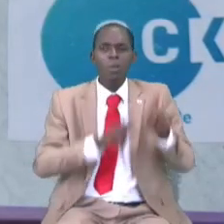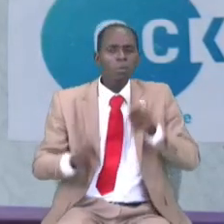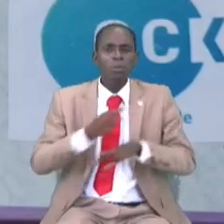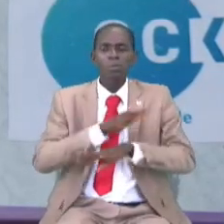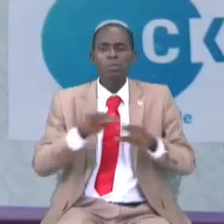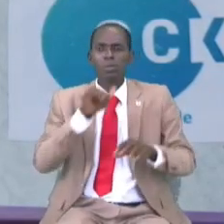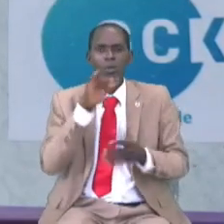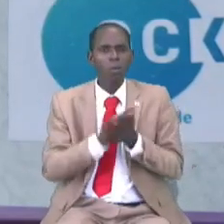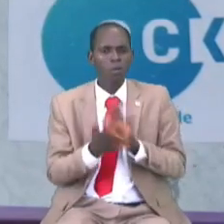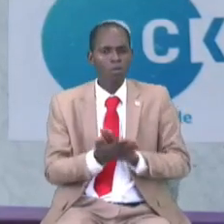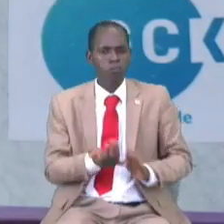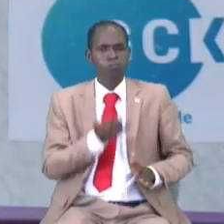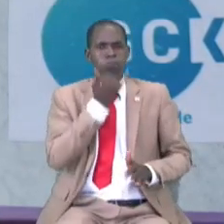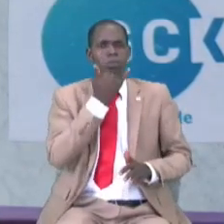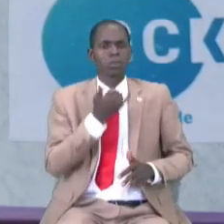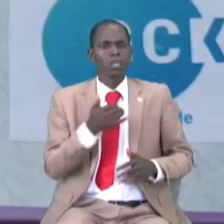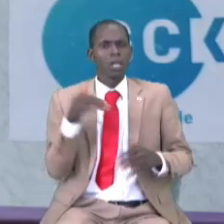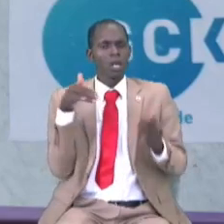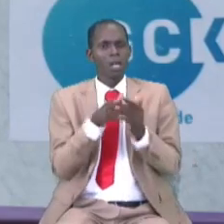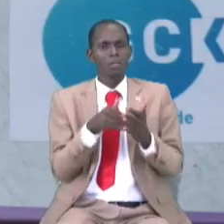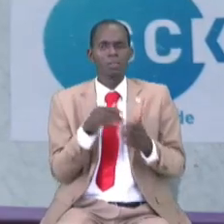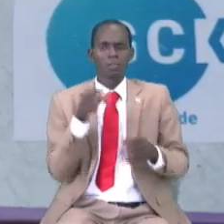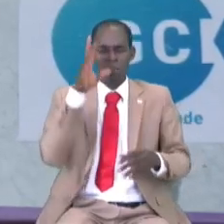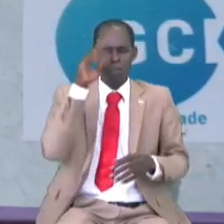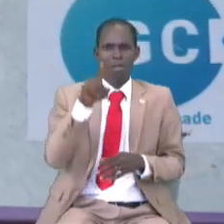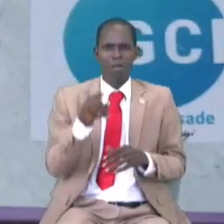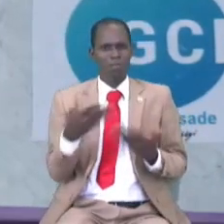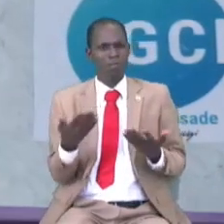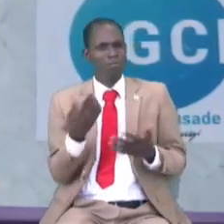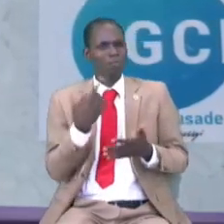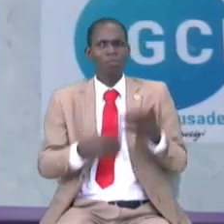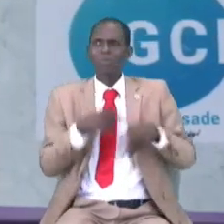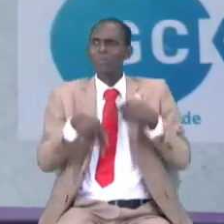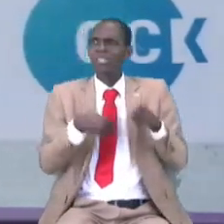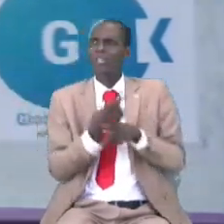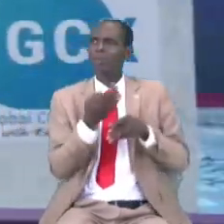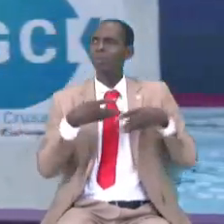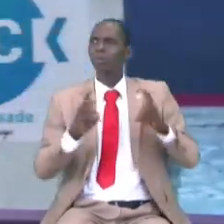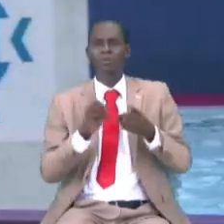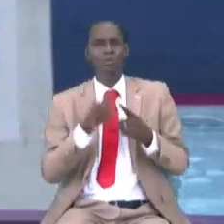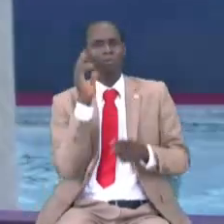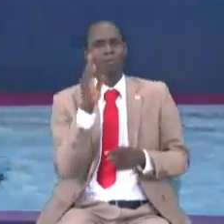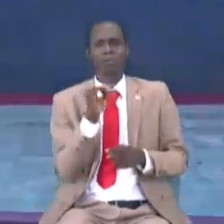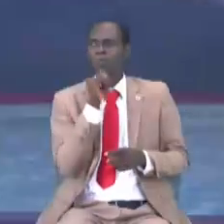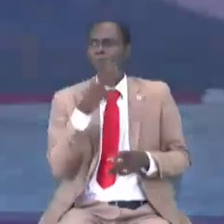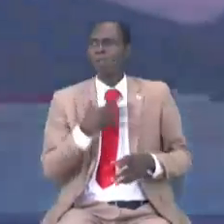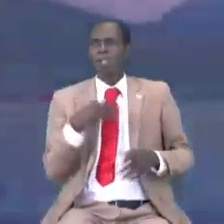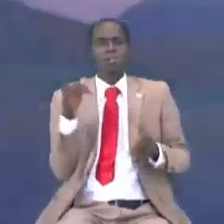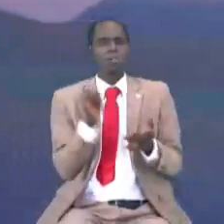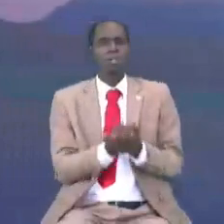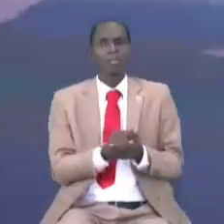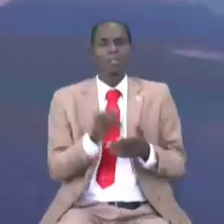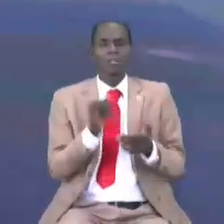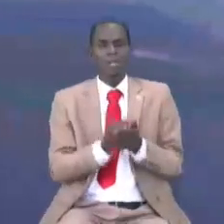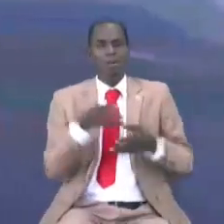that's confrontational. The style of preaching, that's judgmental. The style of preaching, that's